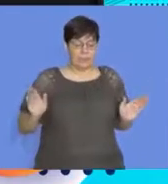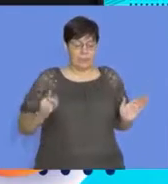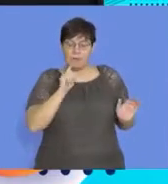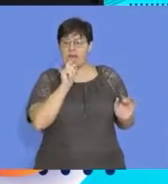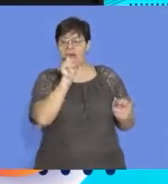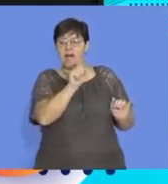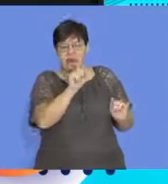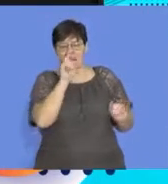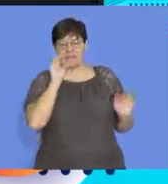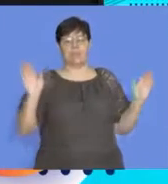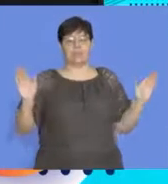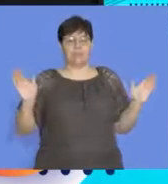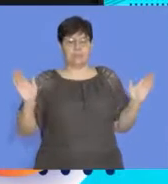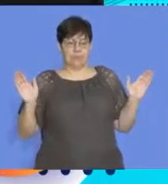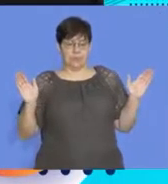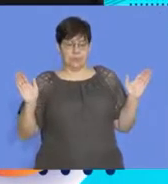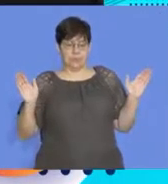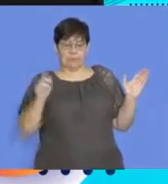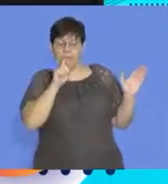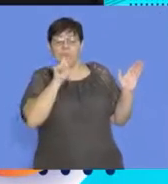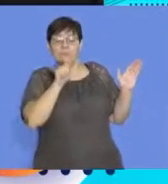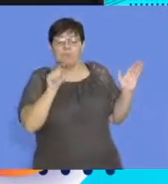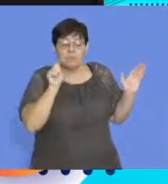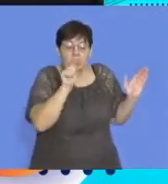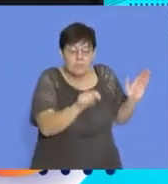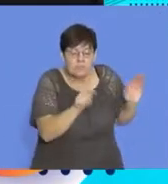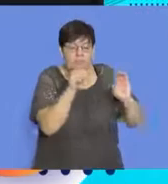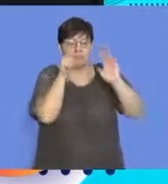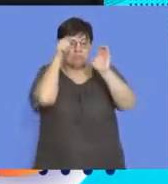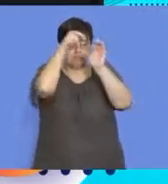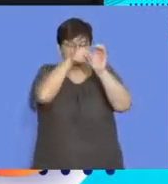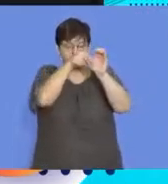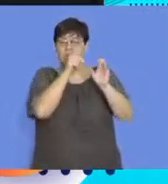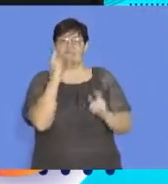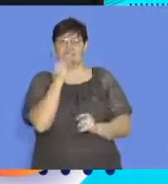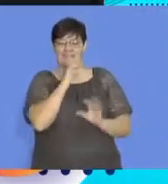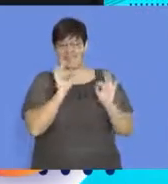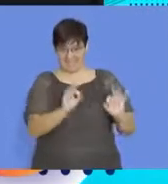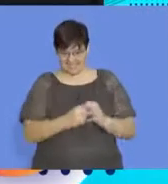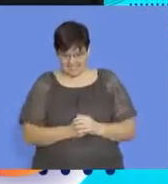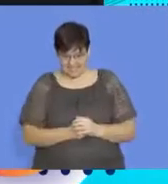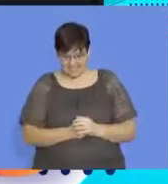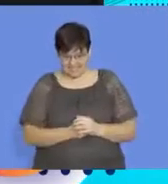see, the hovering, when the bird hovers, the beak can fit in nice and easily.